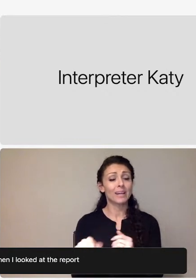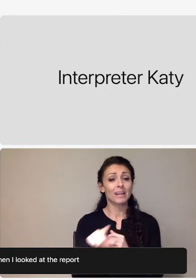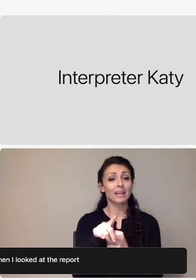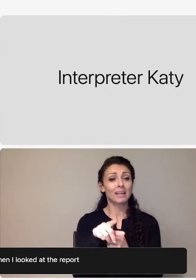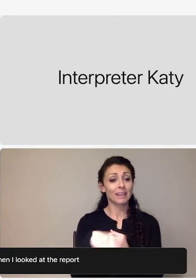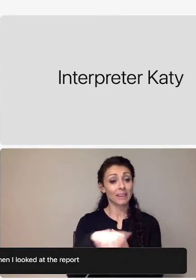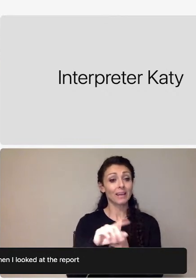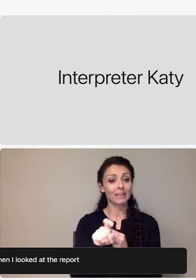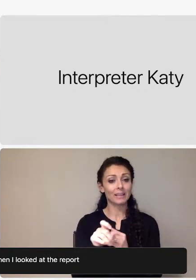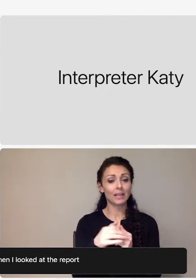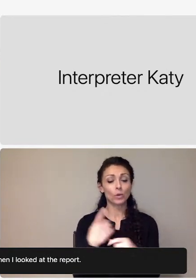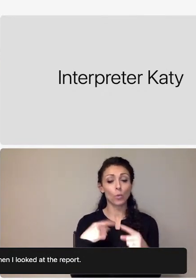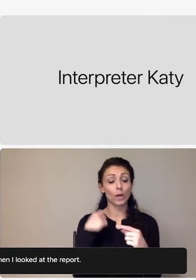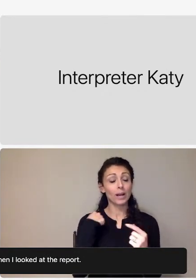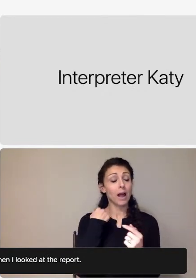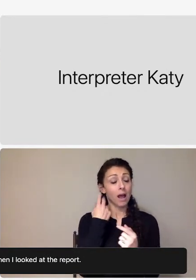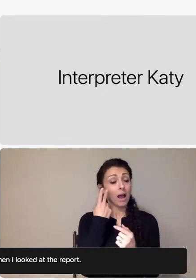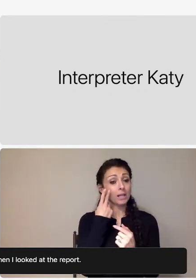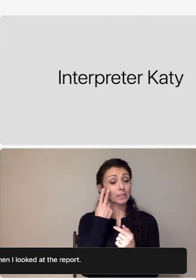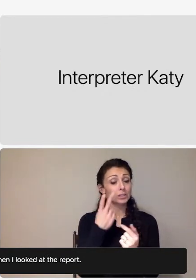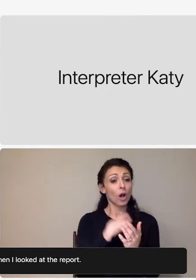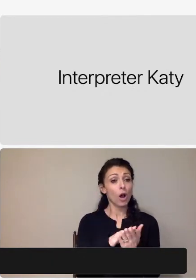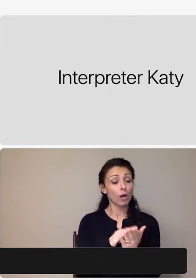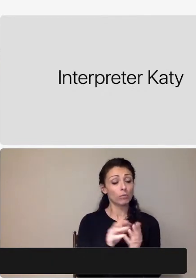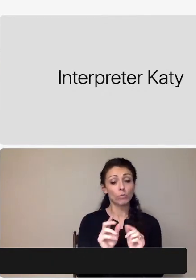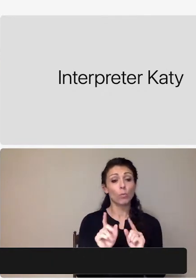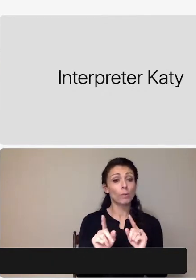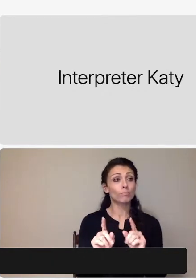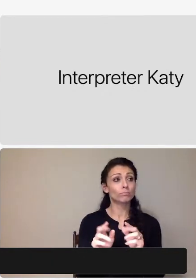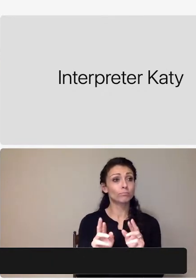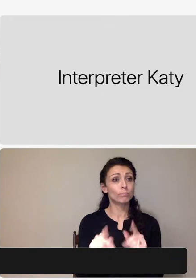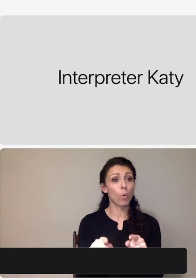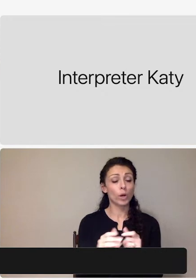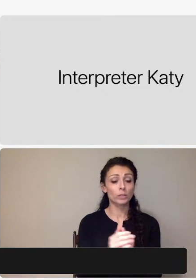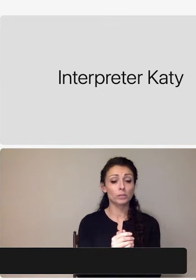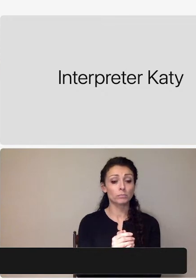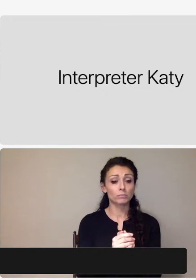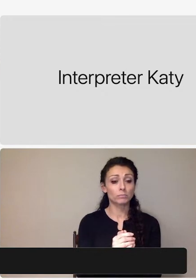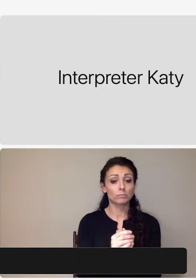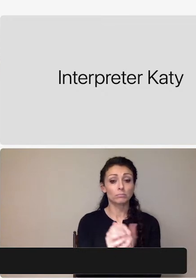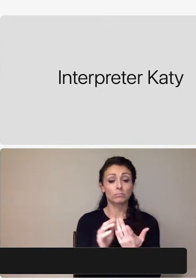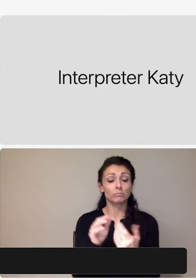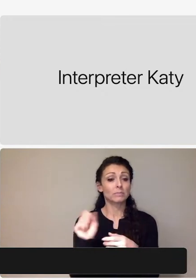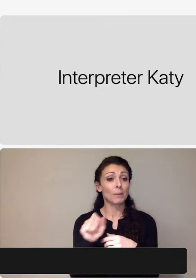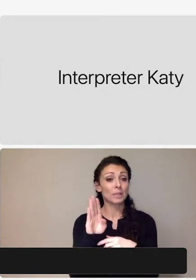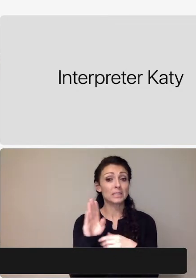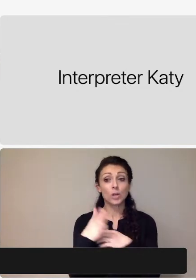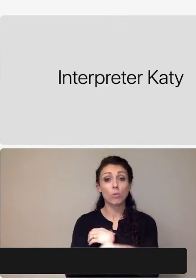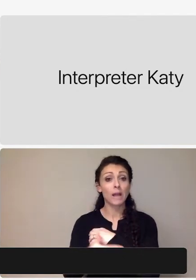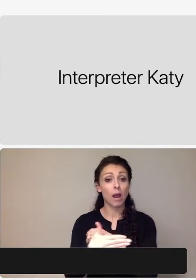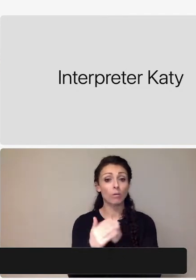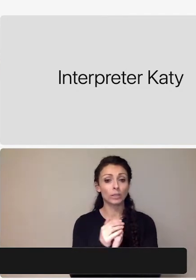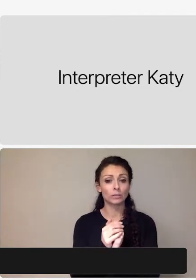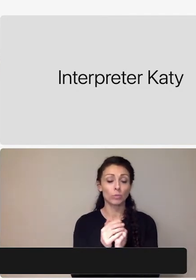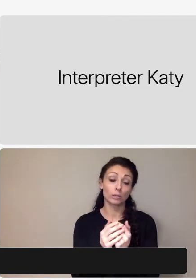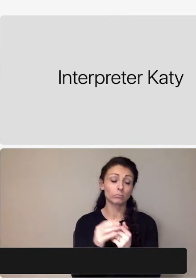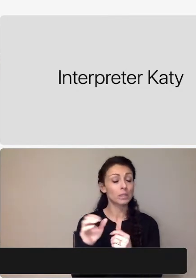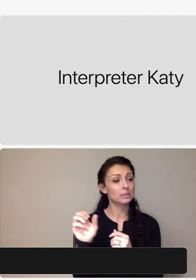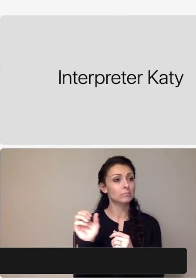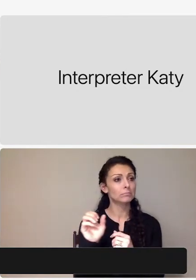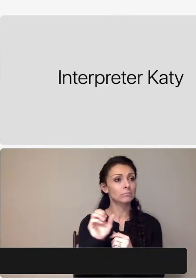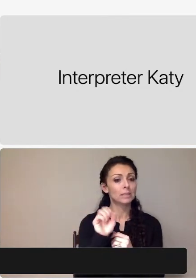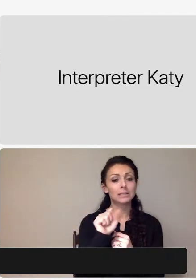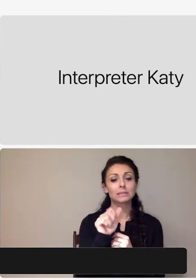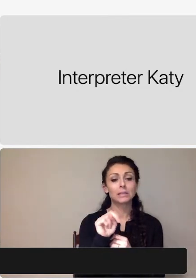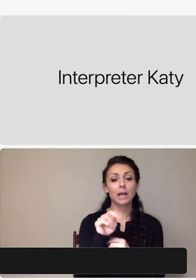all of our districts within san bernardino county you know san bernardino city has almost three